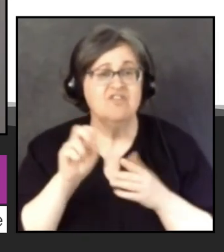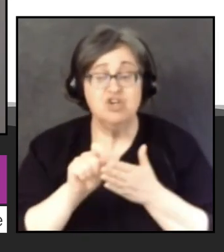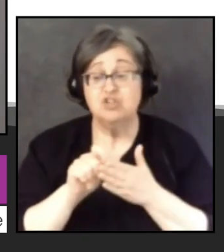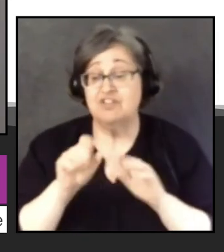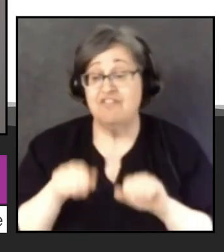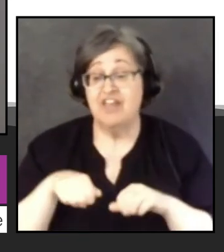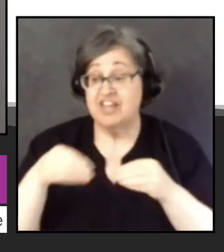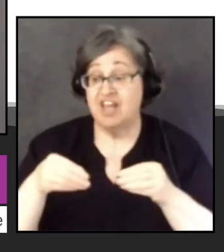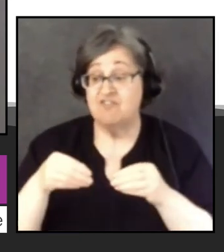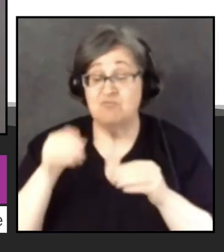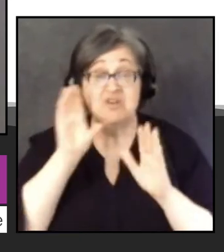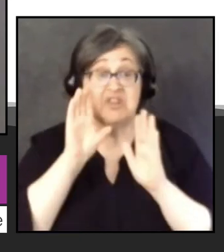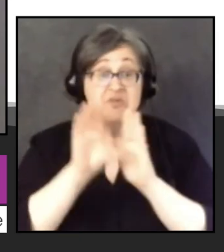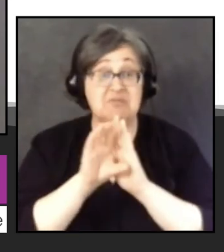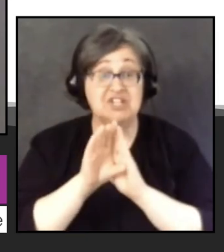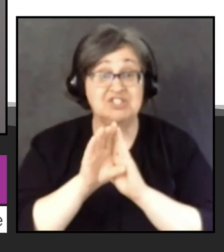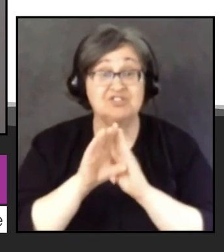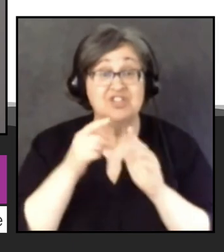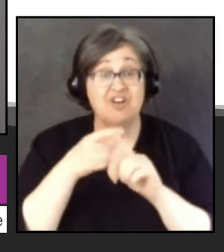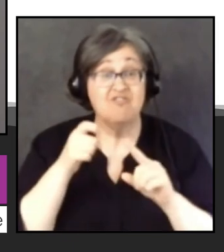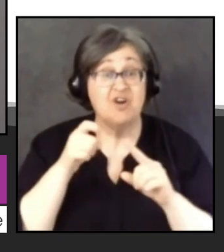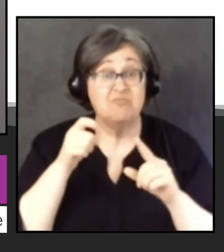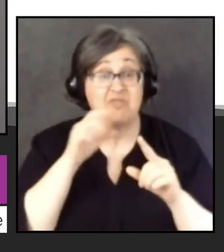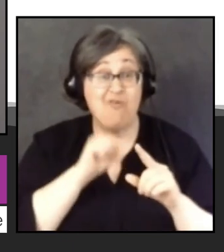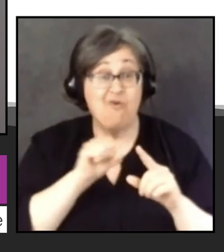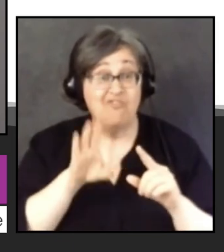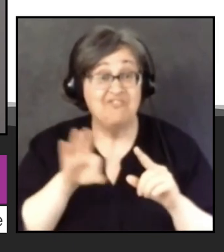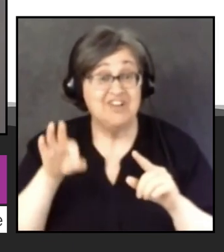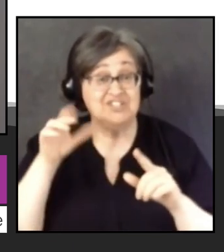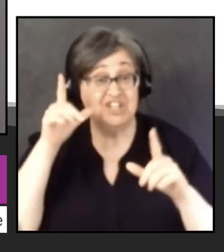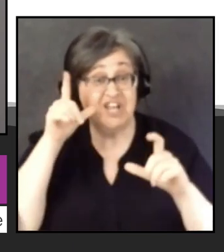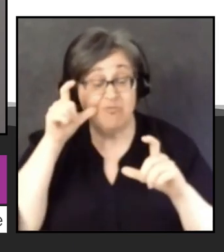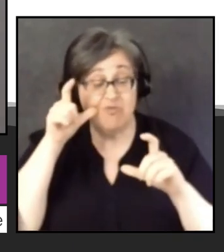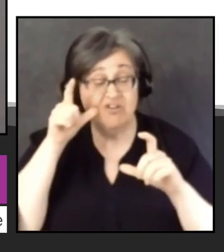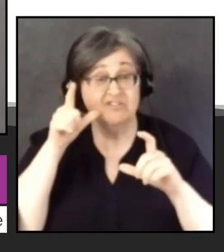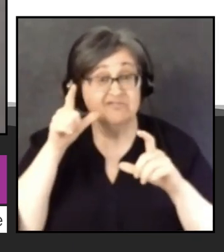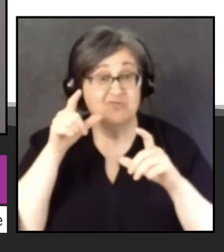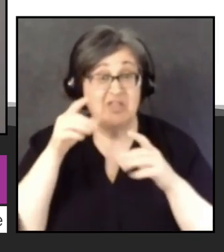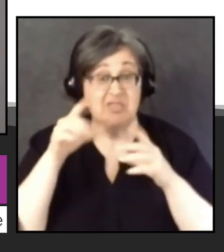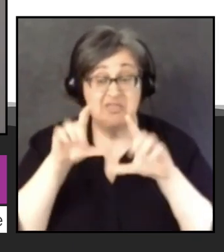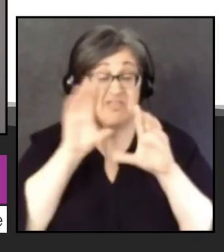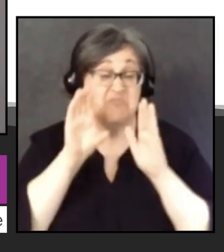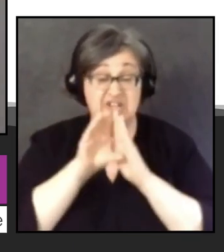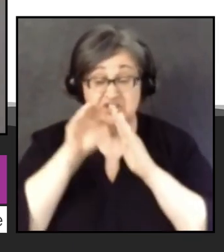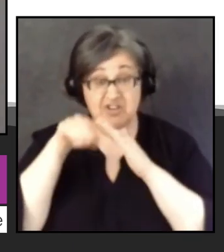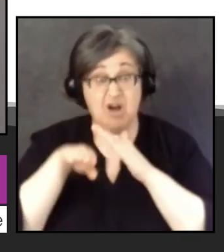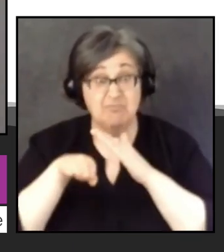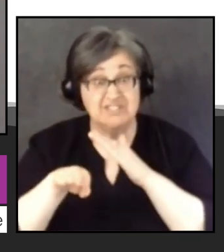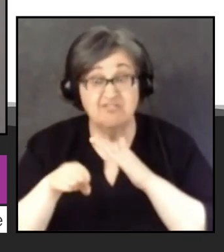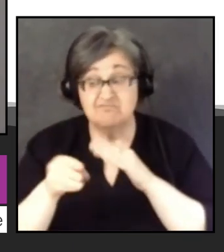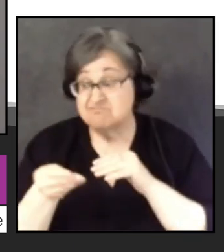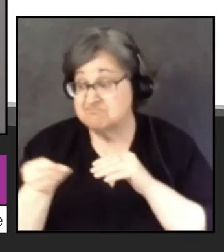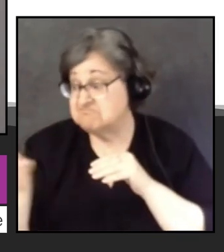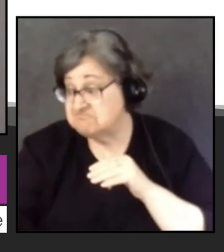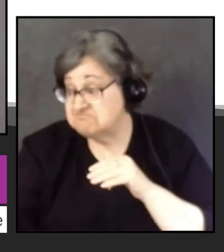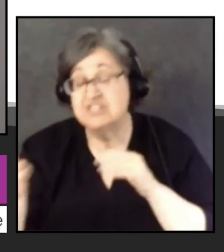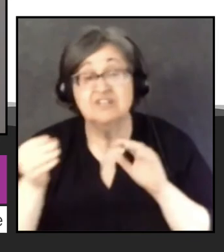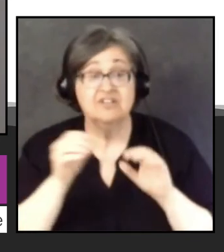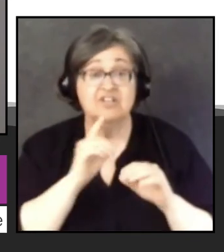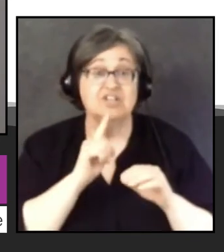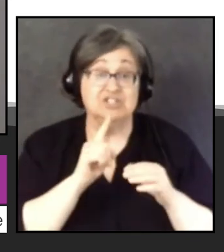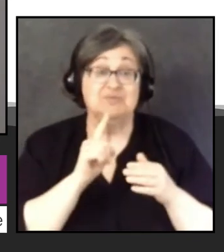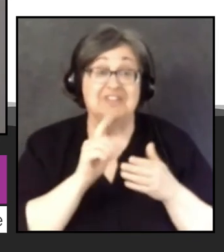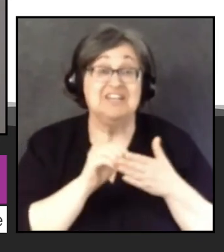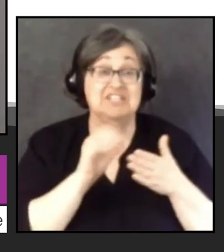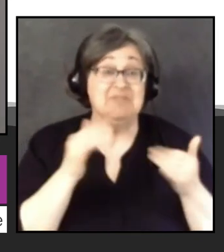have that instead. And a lot of people were really excited about that, being able to have like a memento. Polaroids are kind of expensive now,